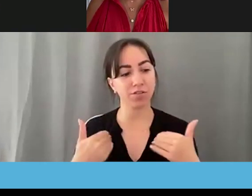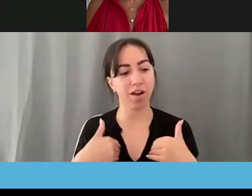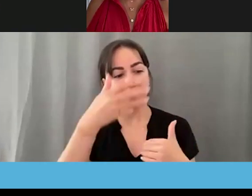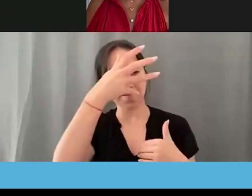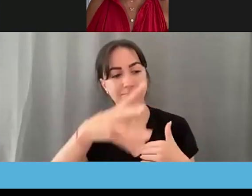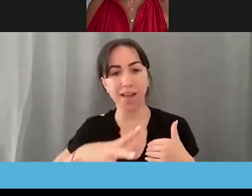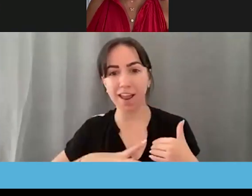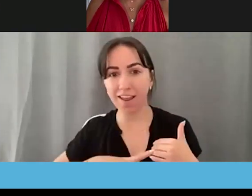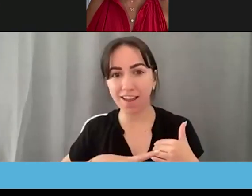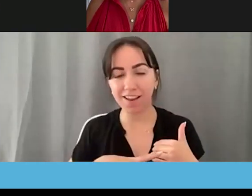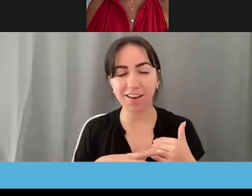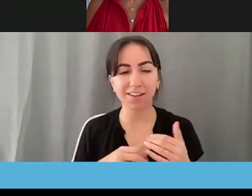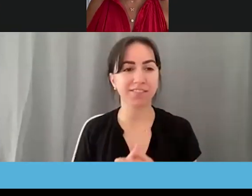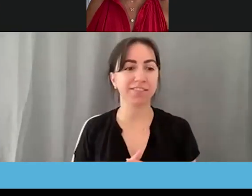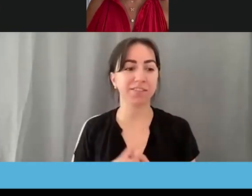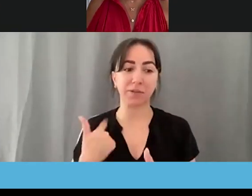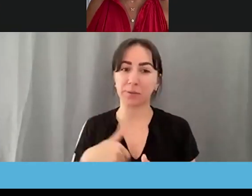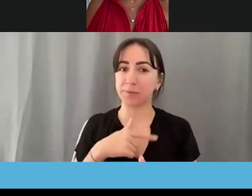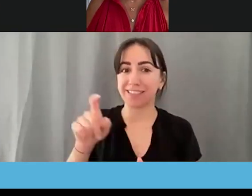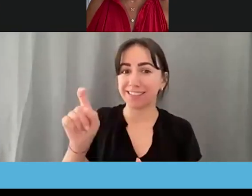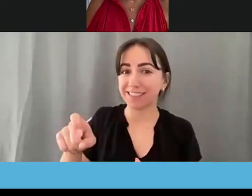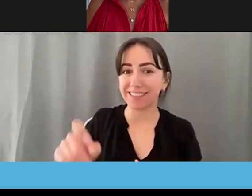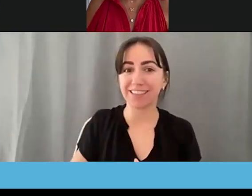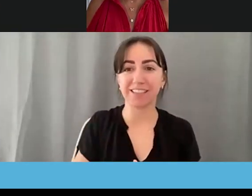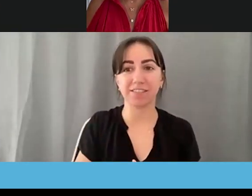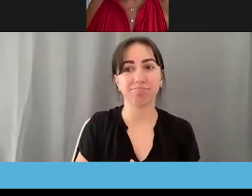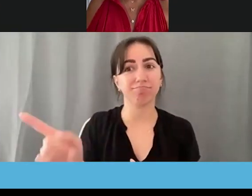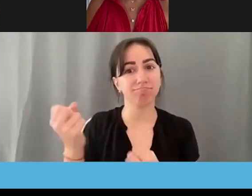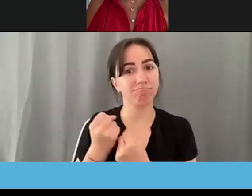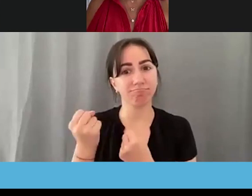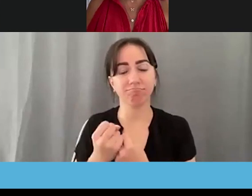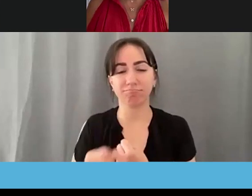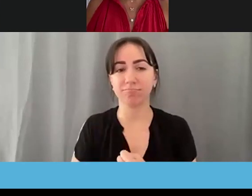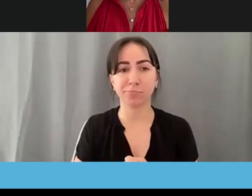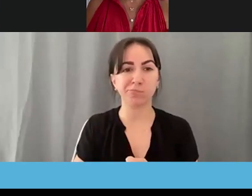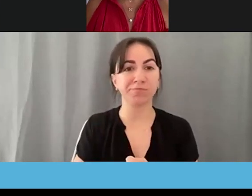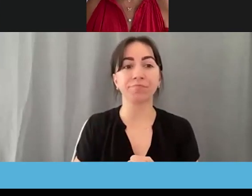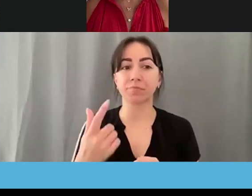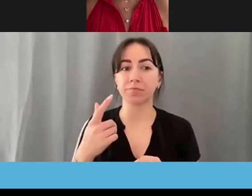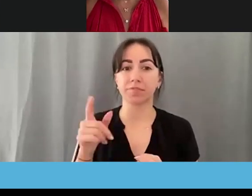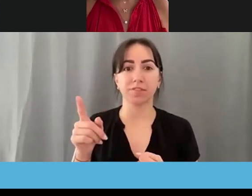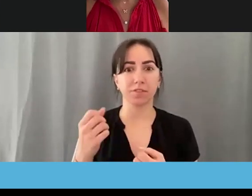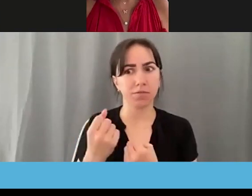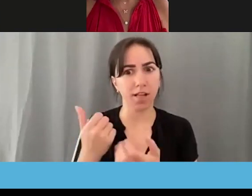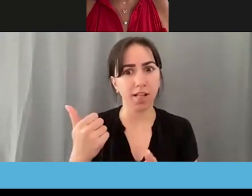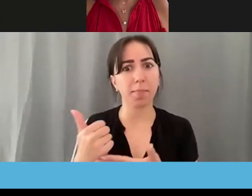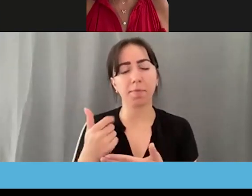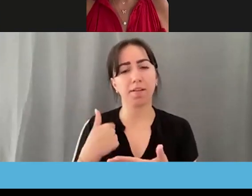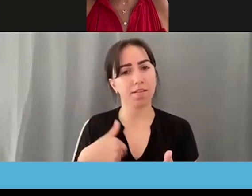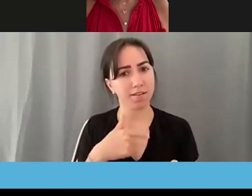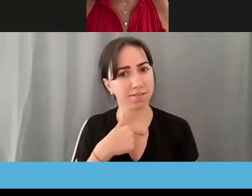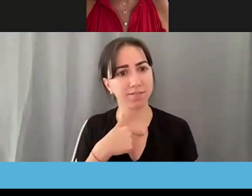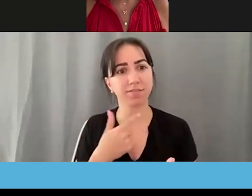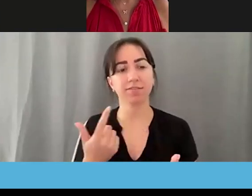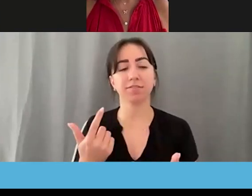so that we need them as advocates, we need them as allies, whether it's